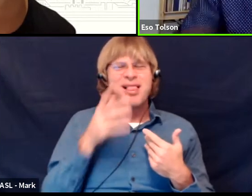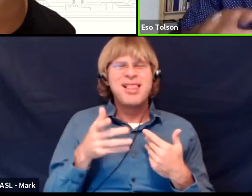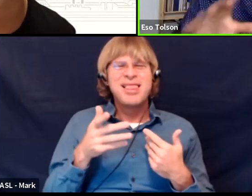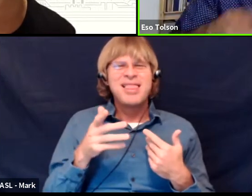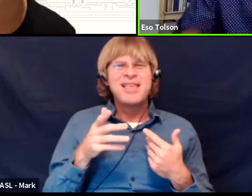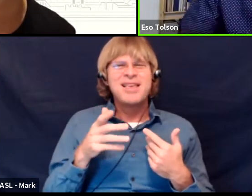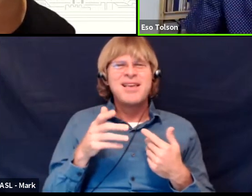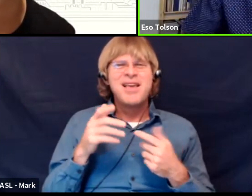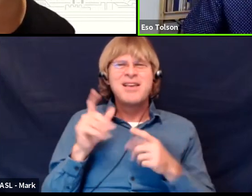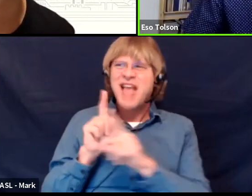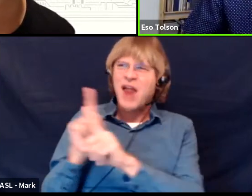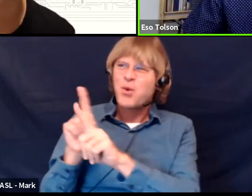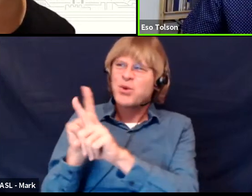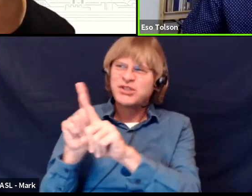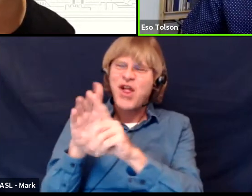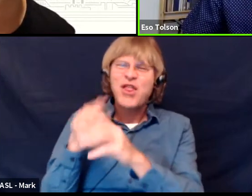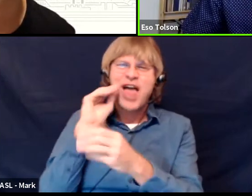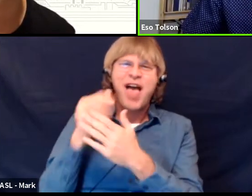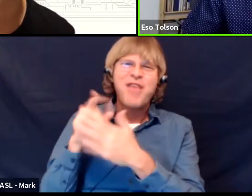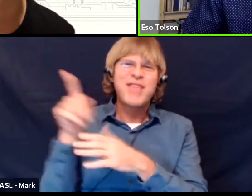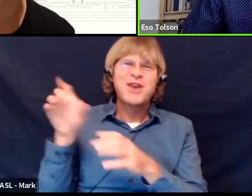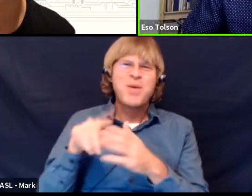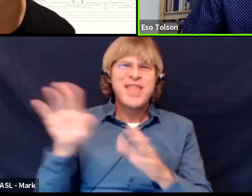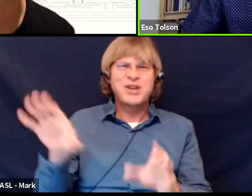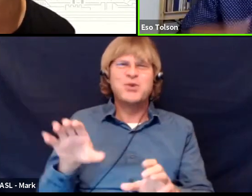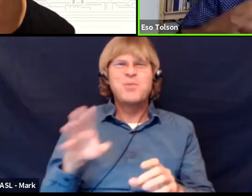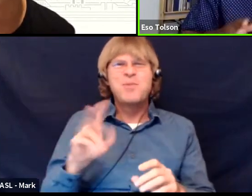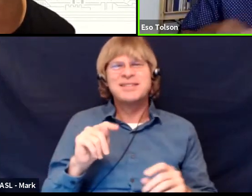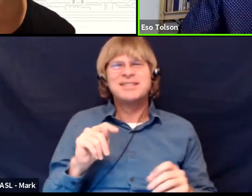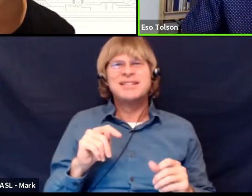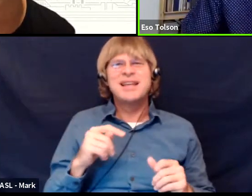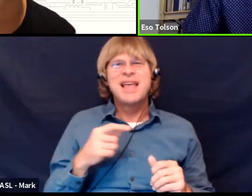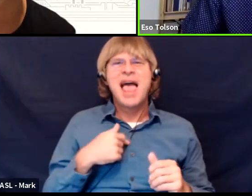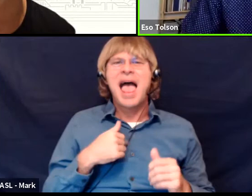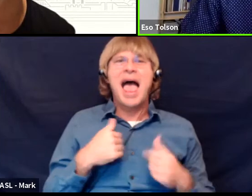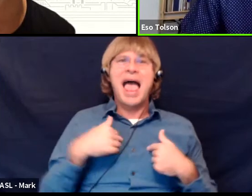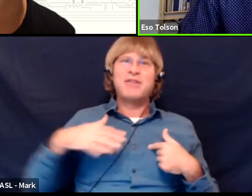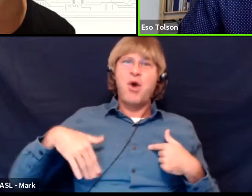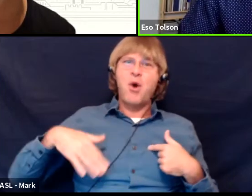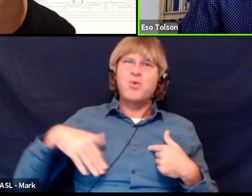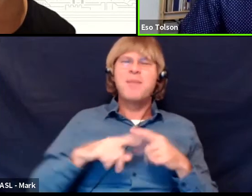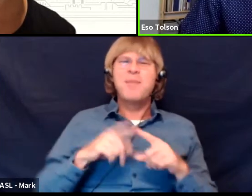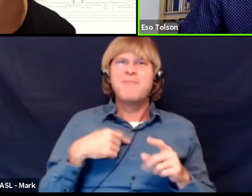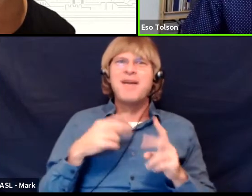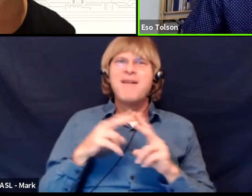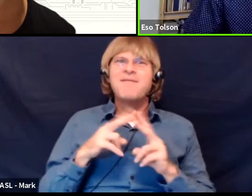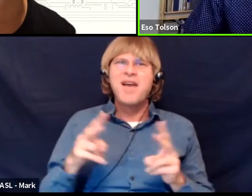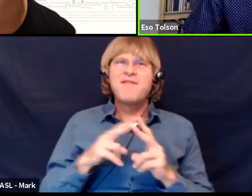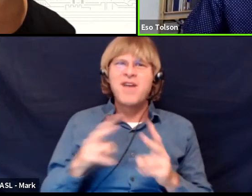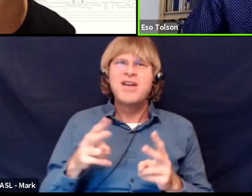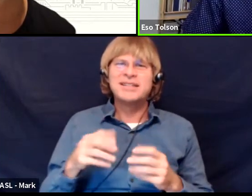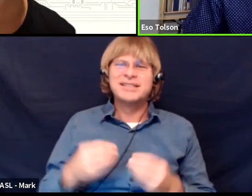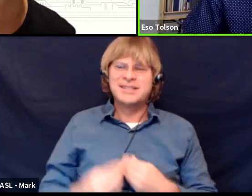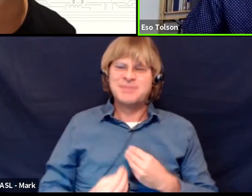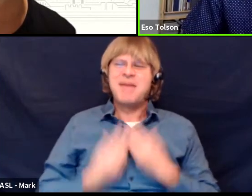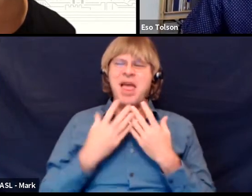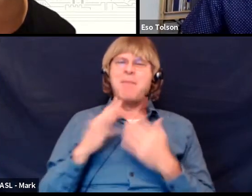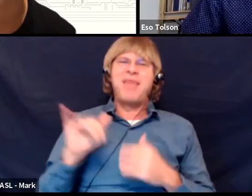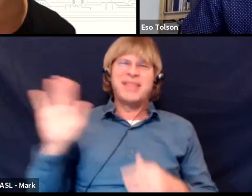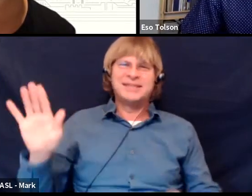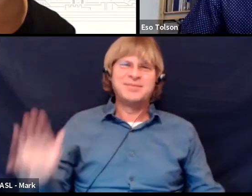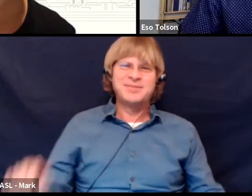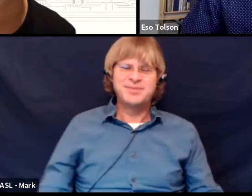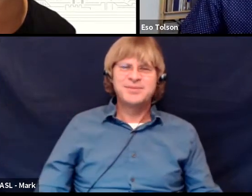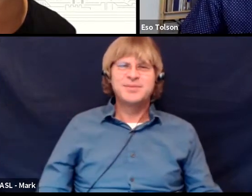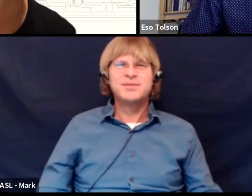follow them or shadow them and learn how they do what they do. But I don't. But I'm very, very inspired by graffiti. I